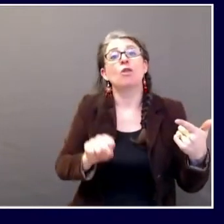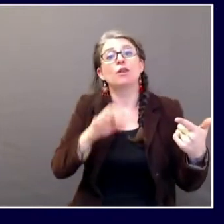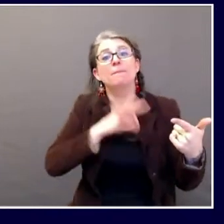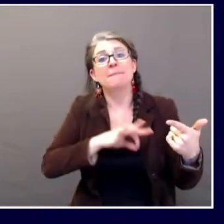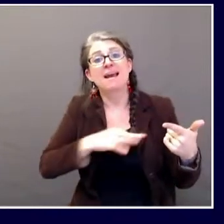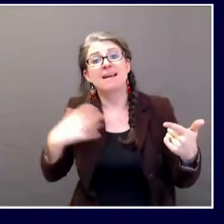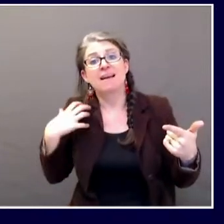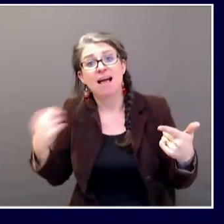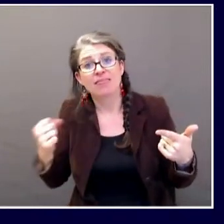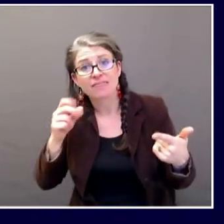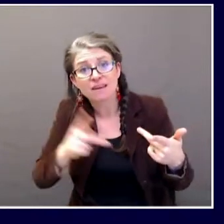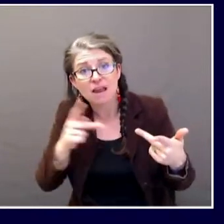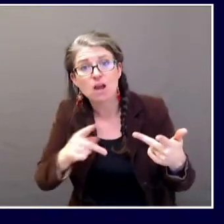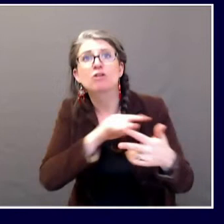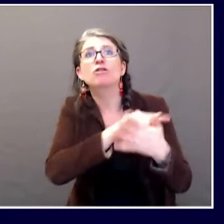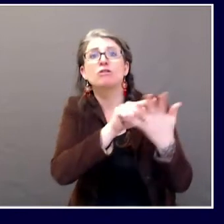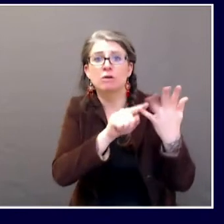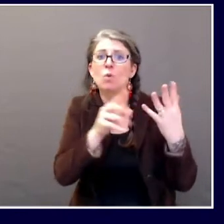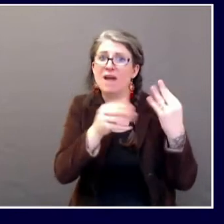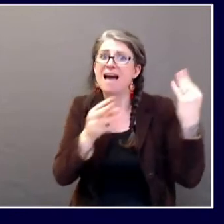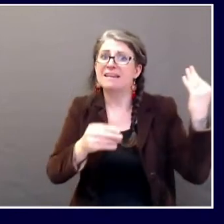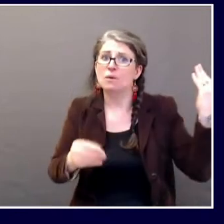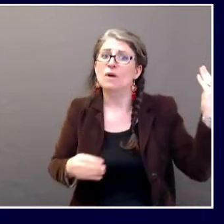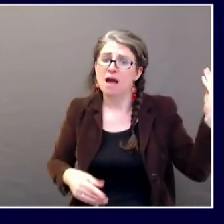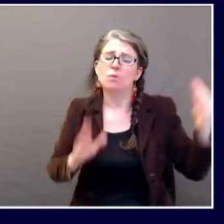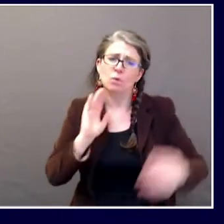Great. Thank you so much.